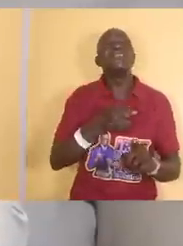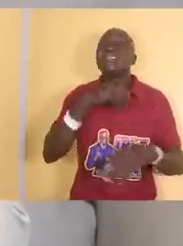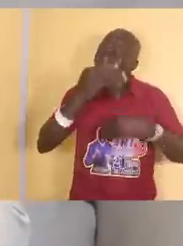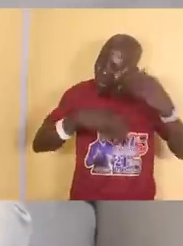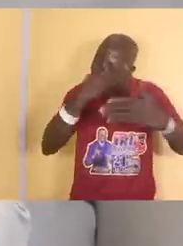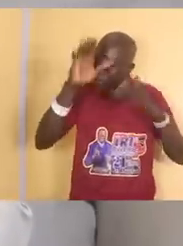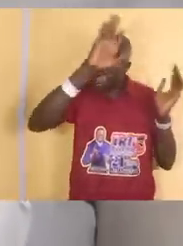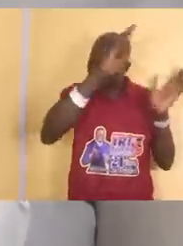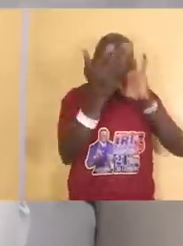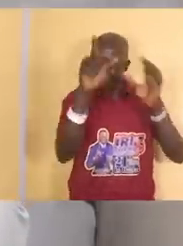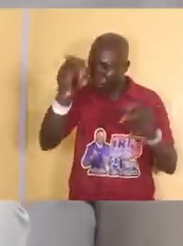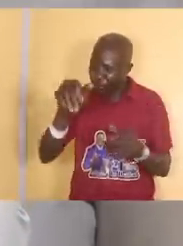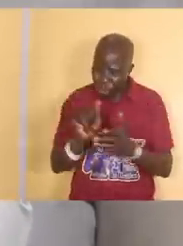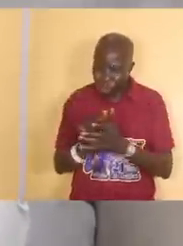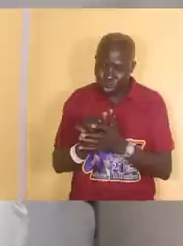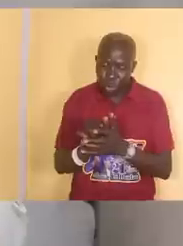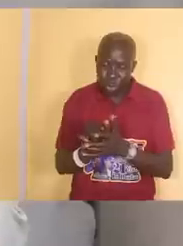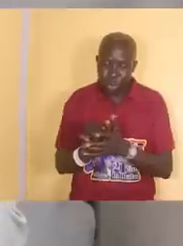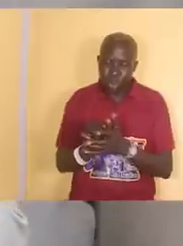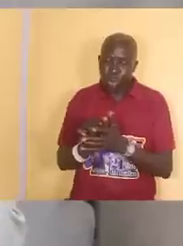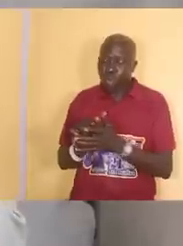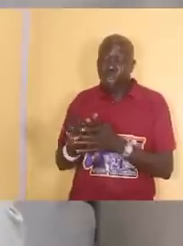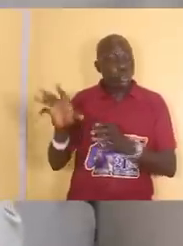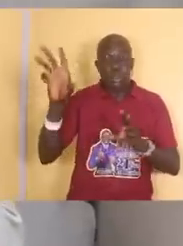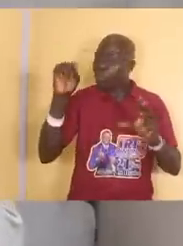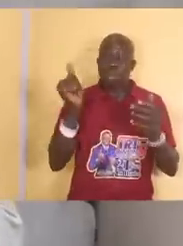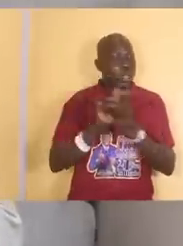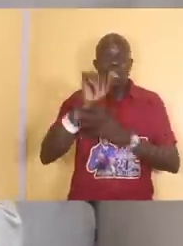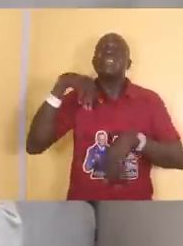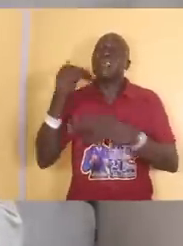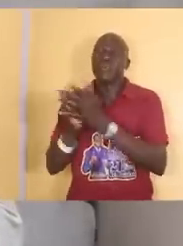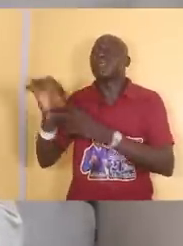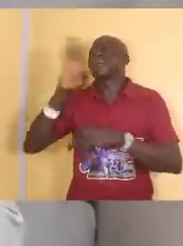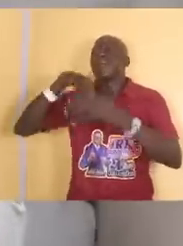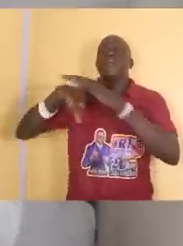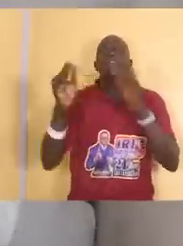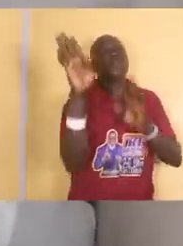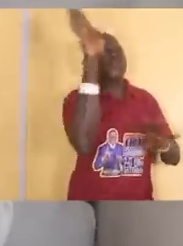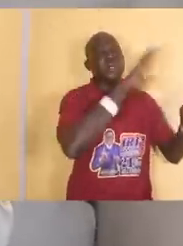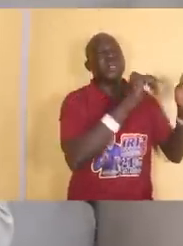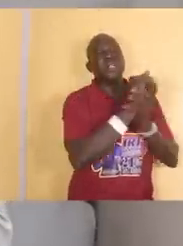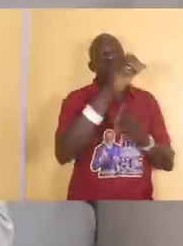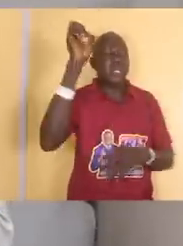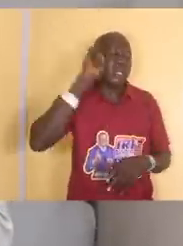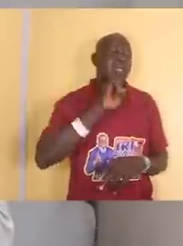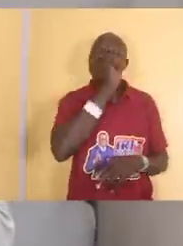The Lord himself go before them. They can't withstand that. They will not.